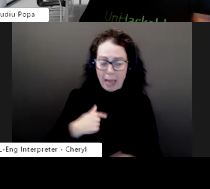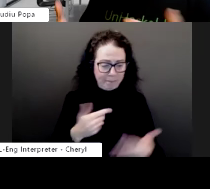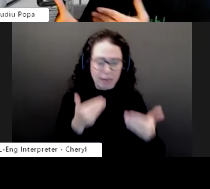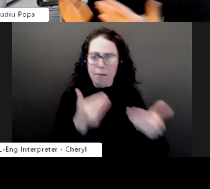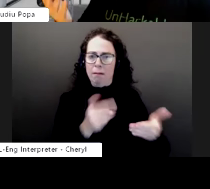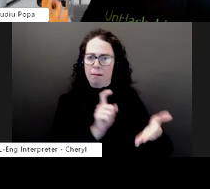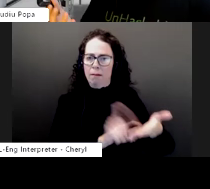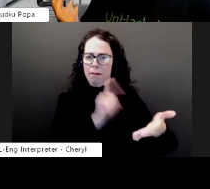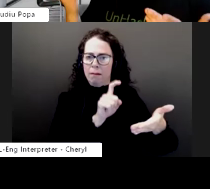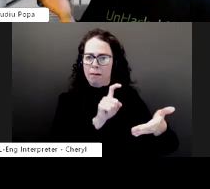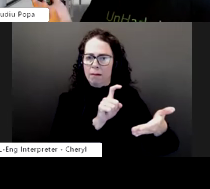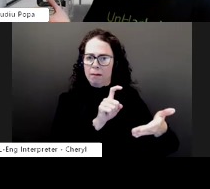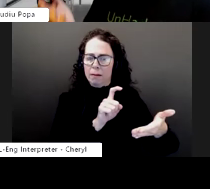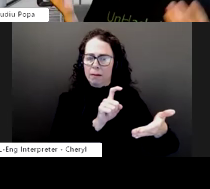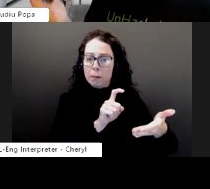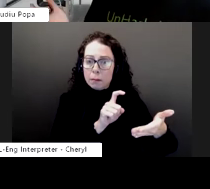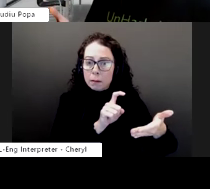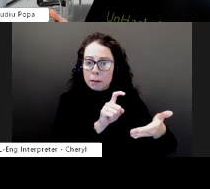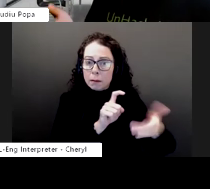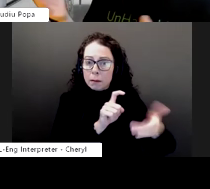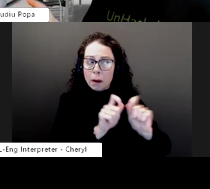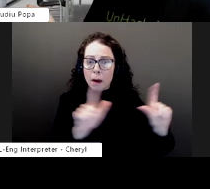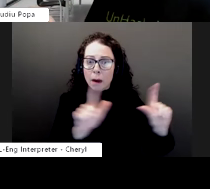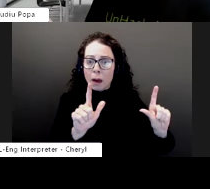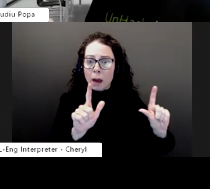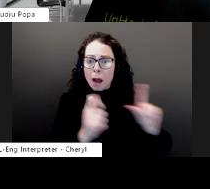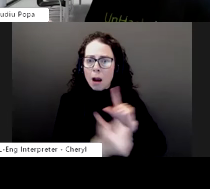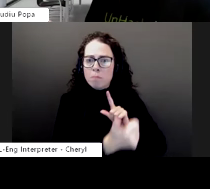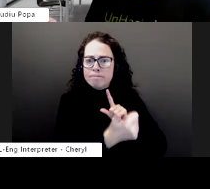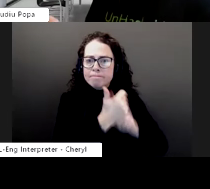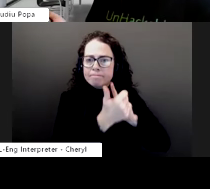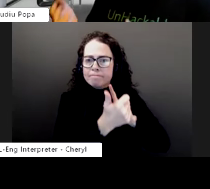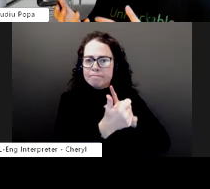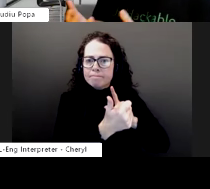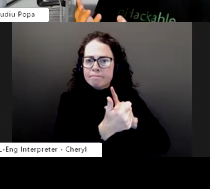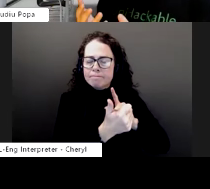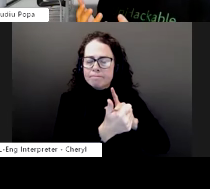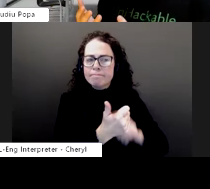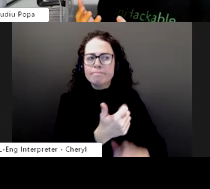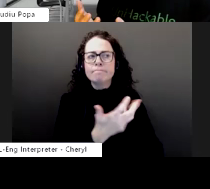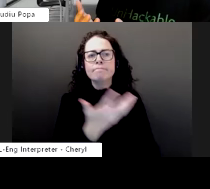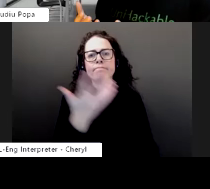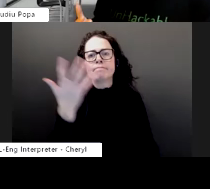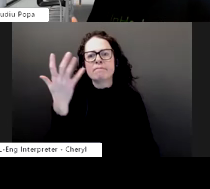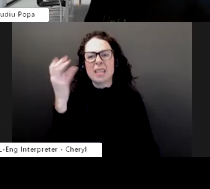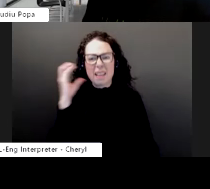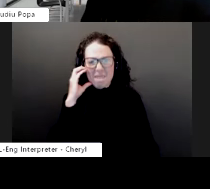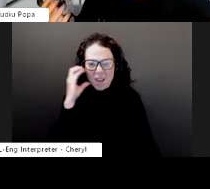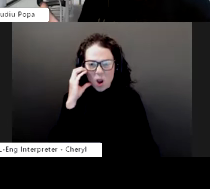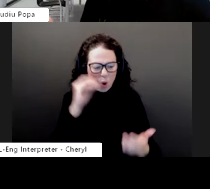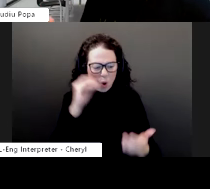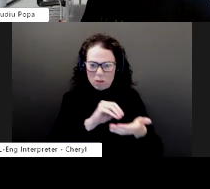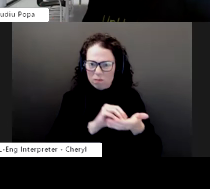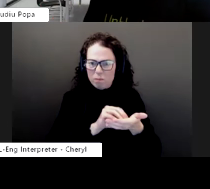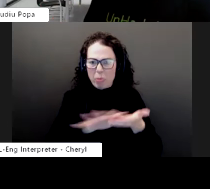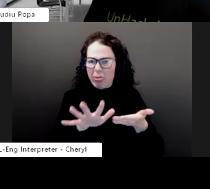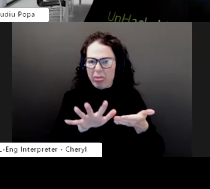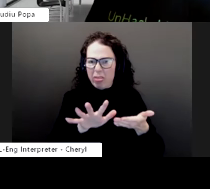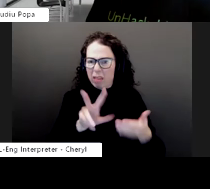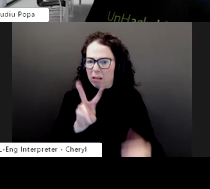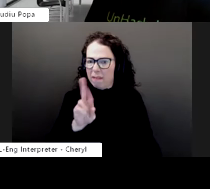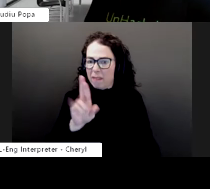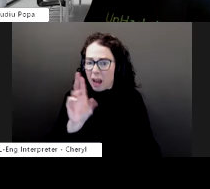Right? So you just quickly click, and you might cause your phone to be infected, or you might be visiting